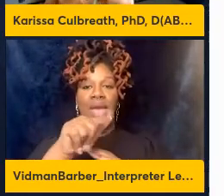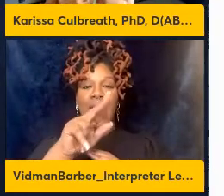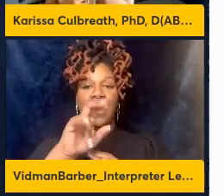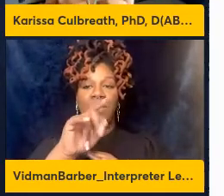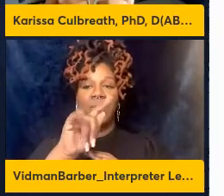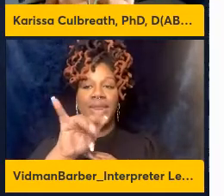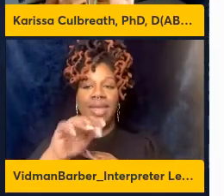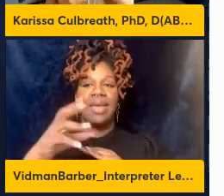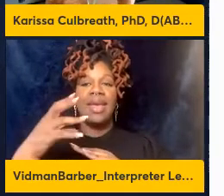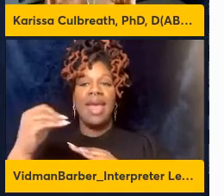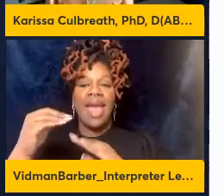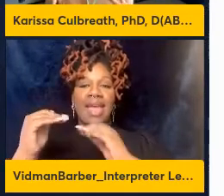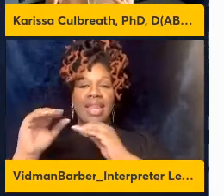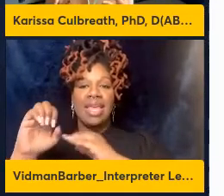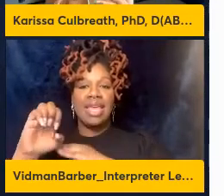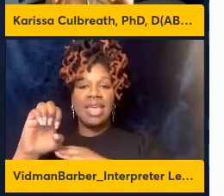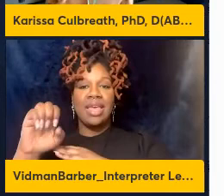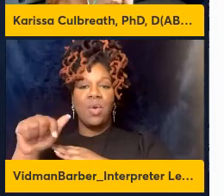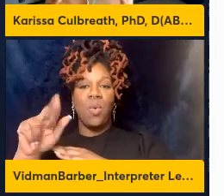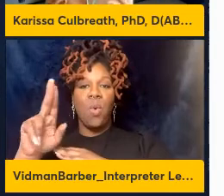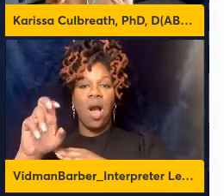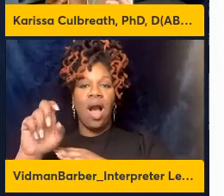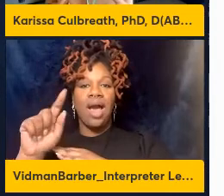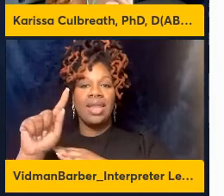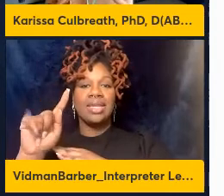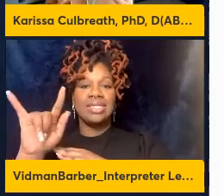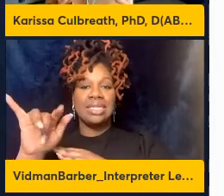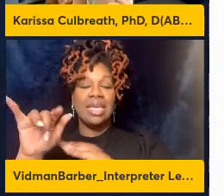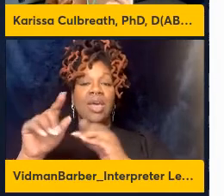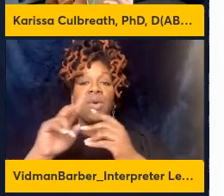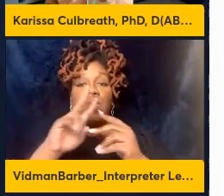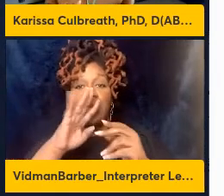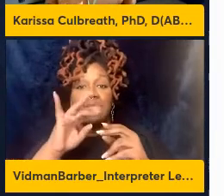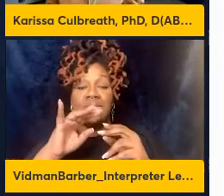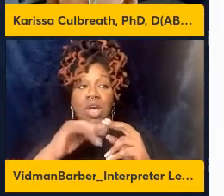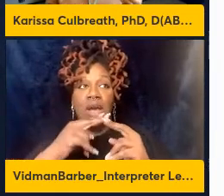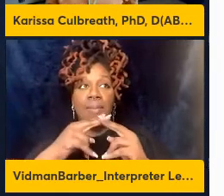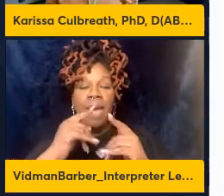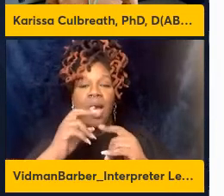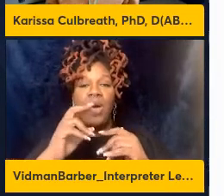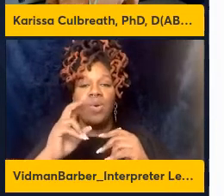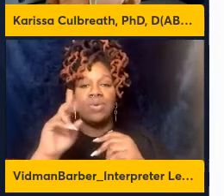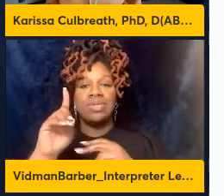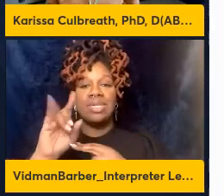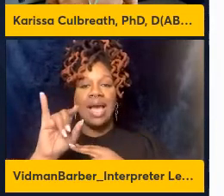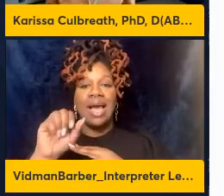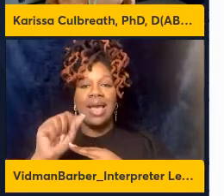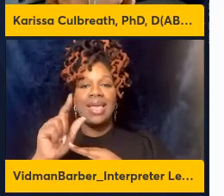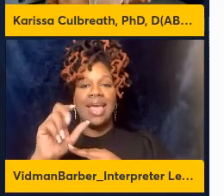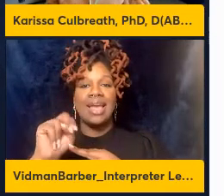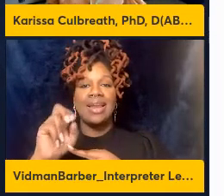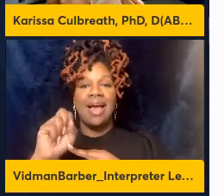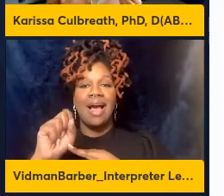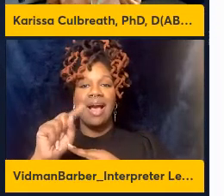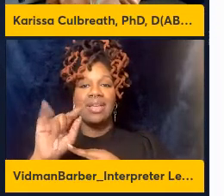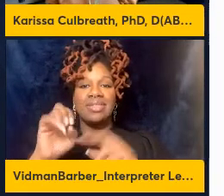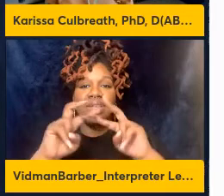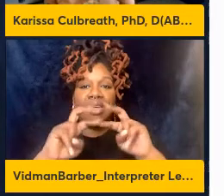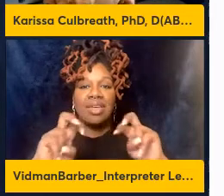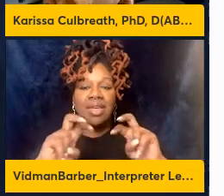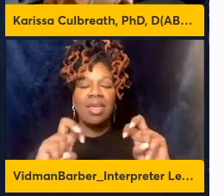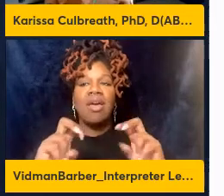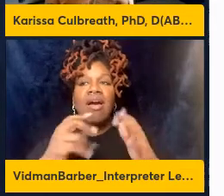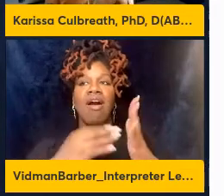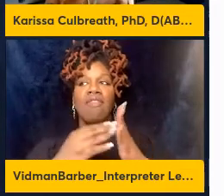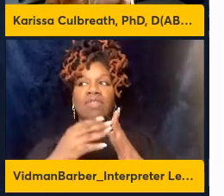And when I think about diagnostics, and that's the space that I operate in, oftentimes we're hearing about new diagnostic